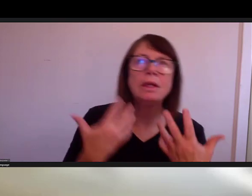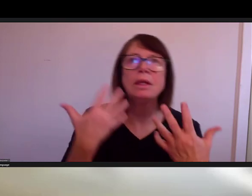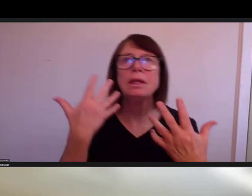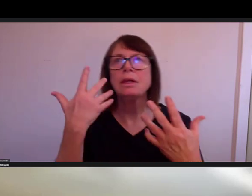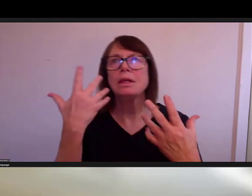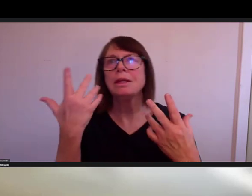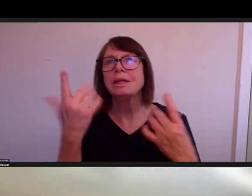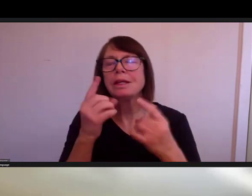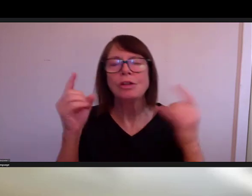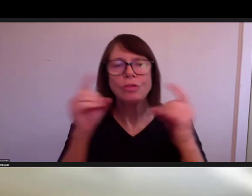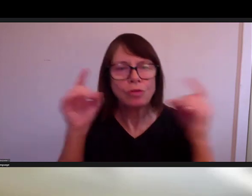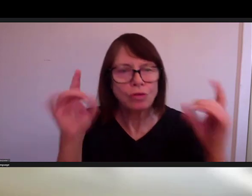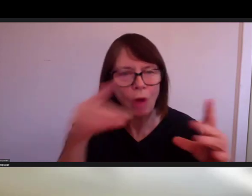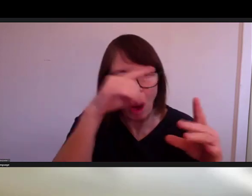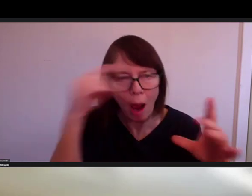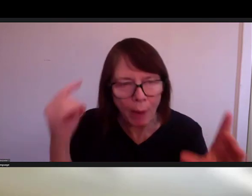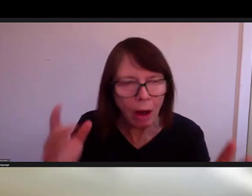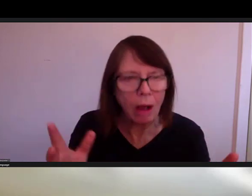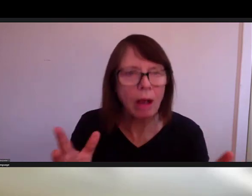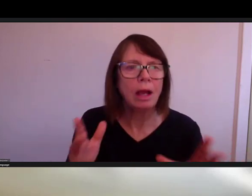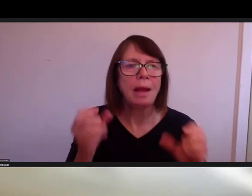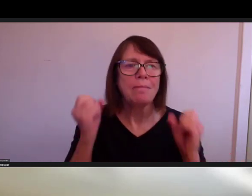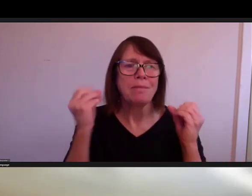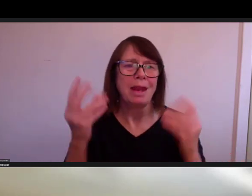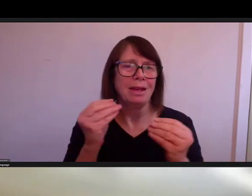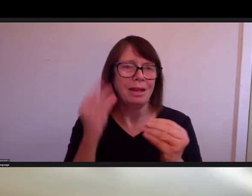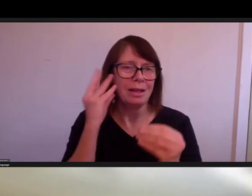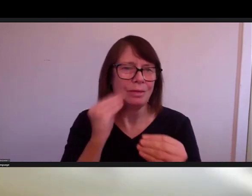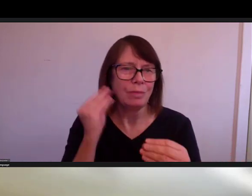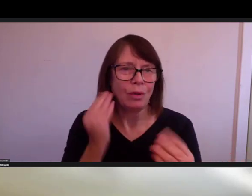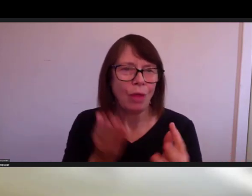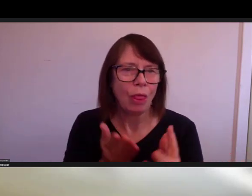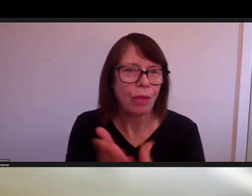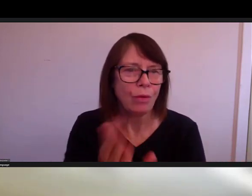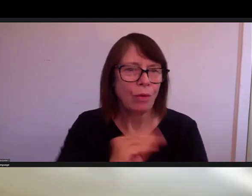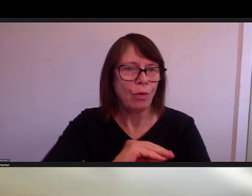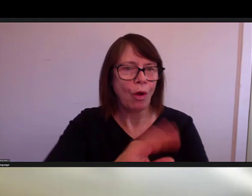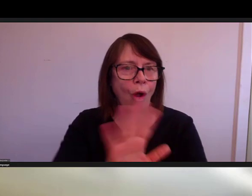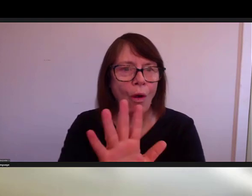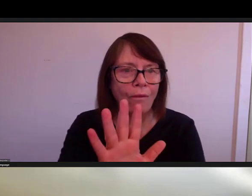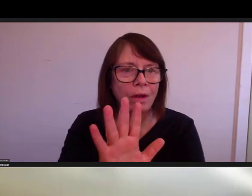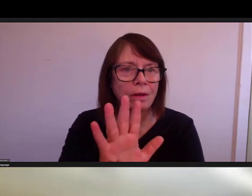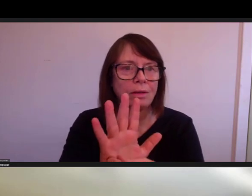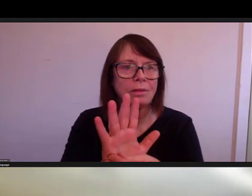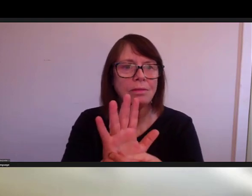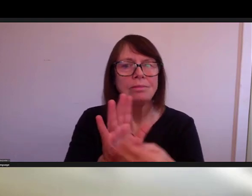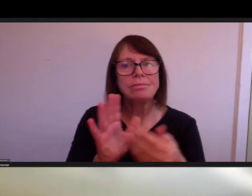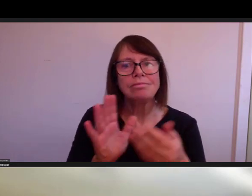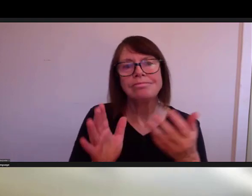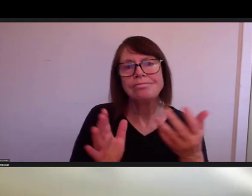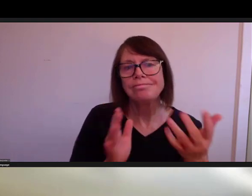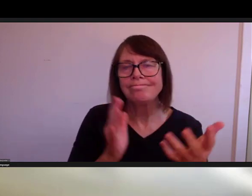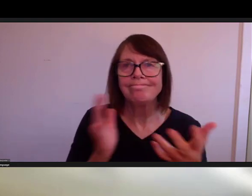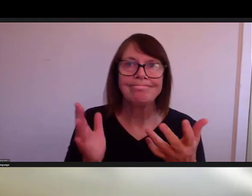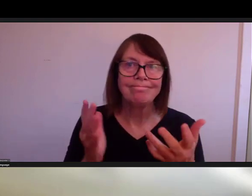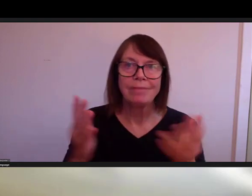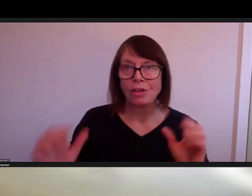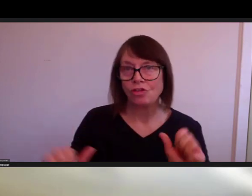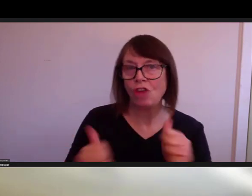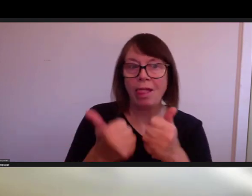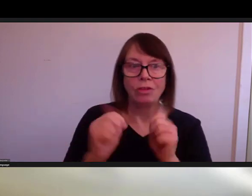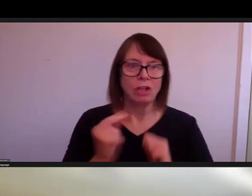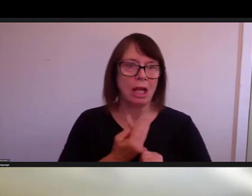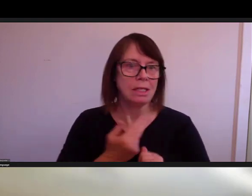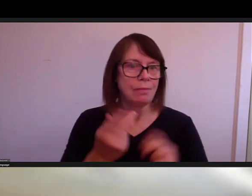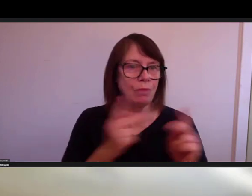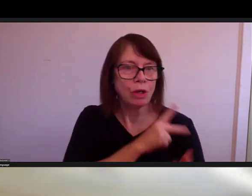many experiences that COVID highlighted for us as being challenges in our own personal well-being